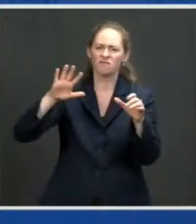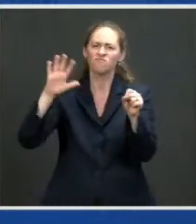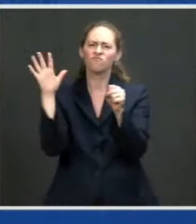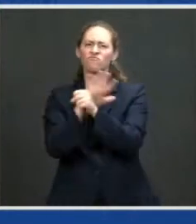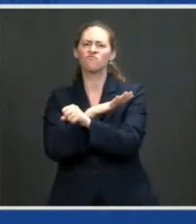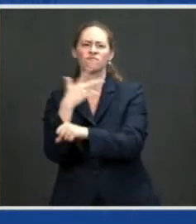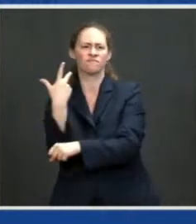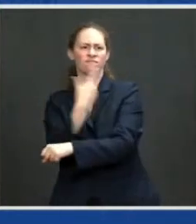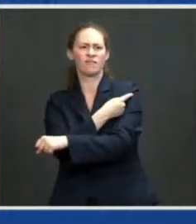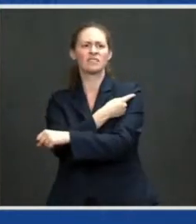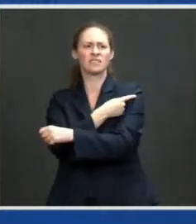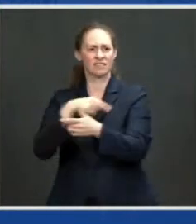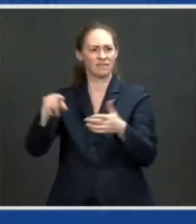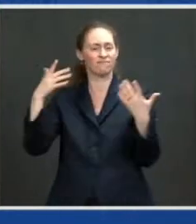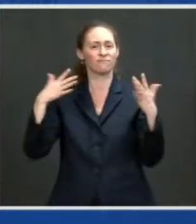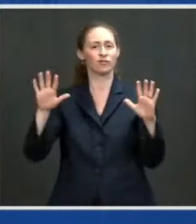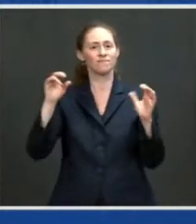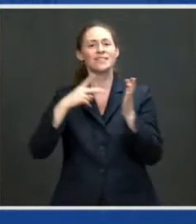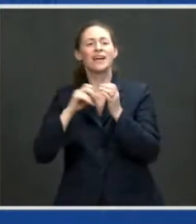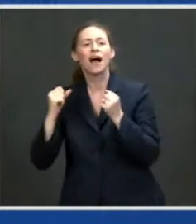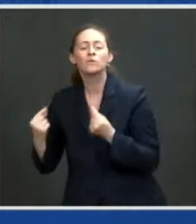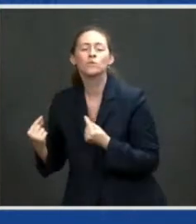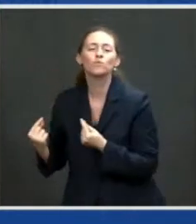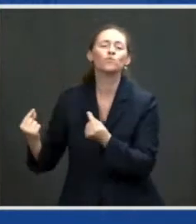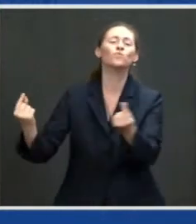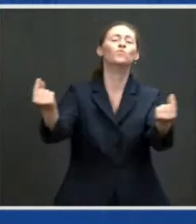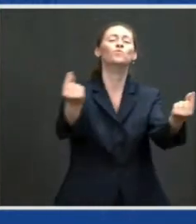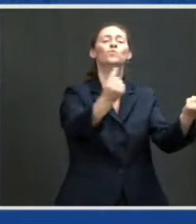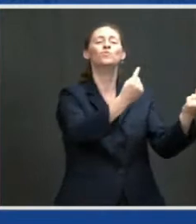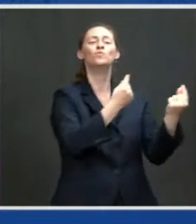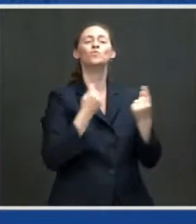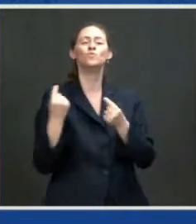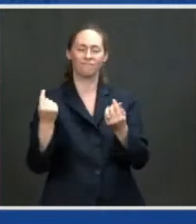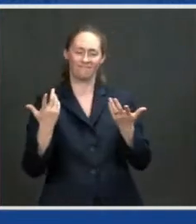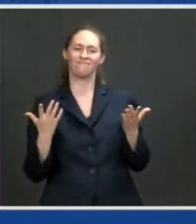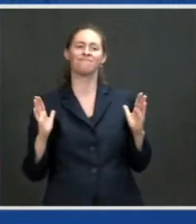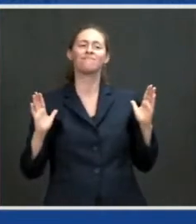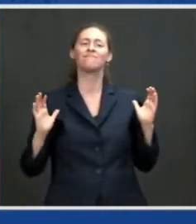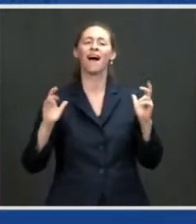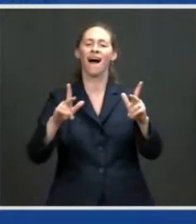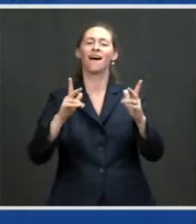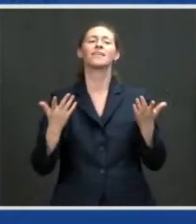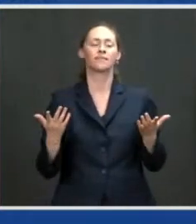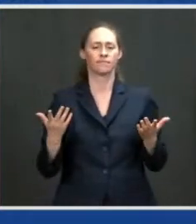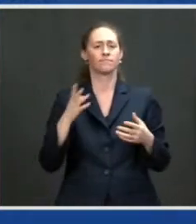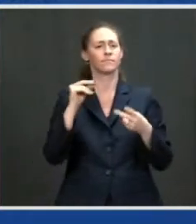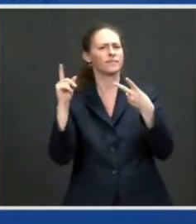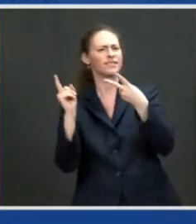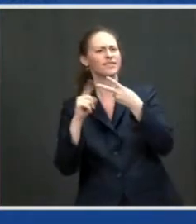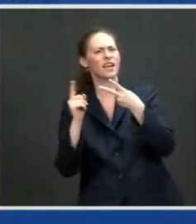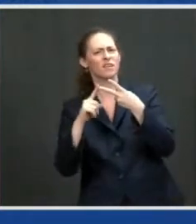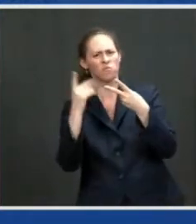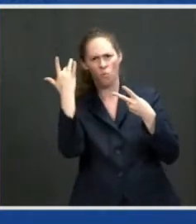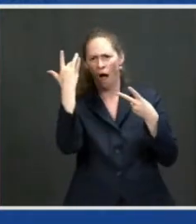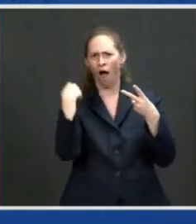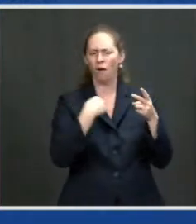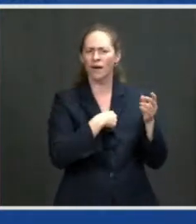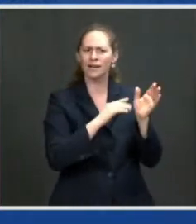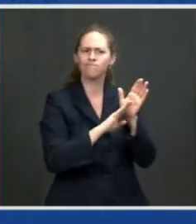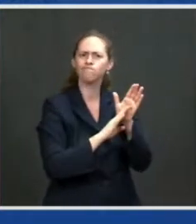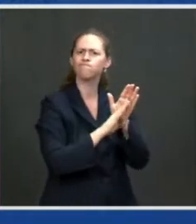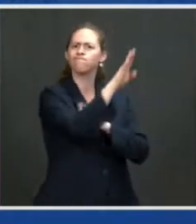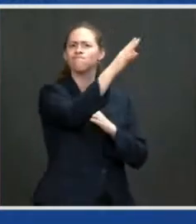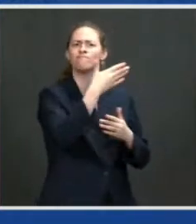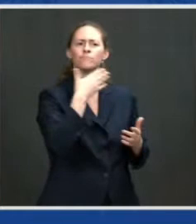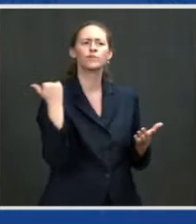lives back. The American economy is coming back. And that's the second reason we're on the move. I committed to an